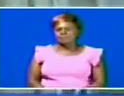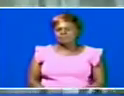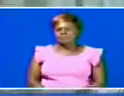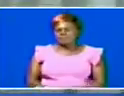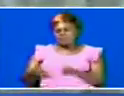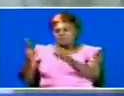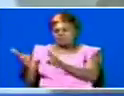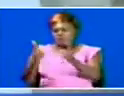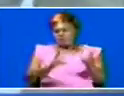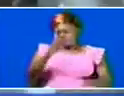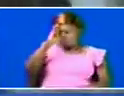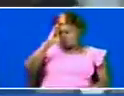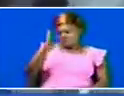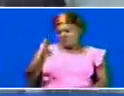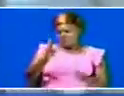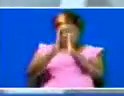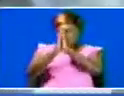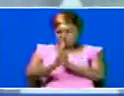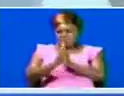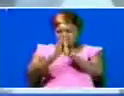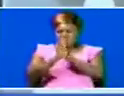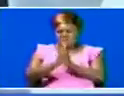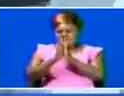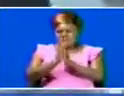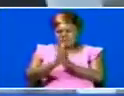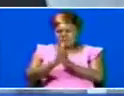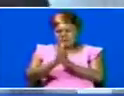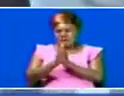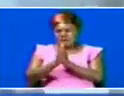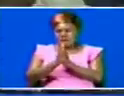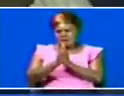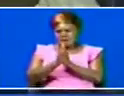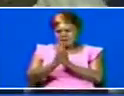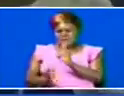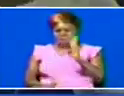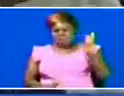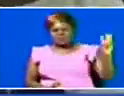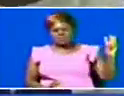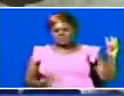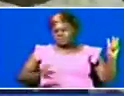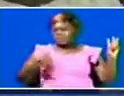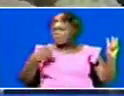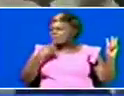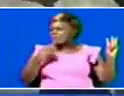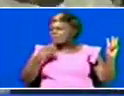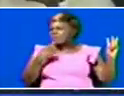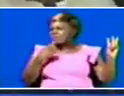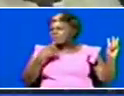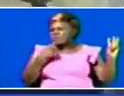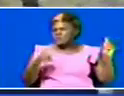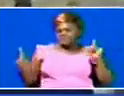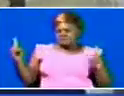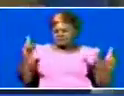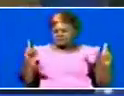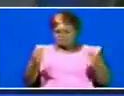It's a normal Sunday at St. Barnabas Anglican Church of Kenya in Kapenguria, County of West Pokot. Faithfuls are dancing